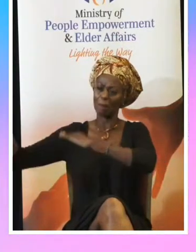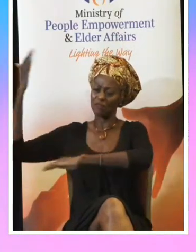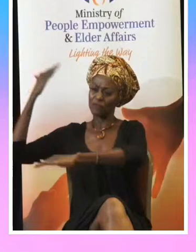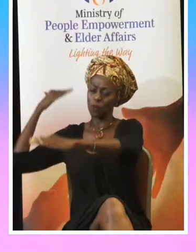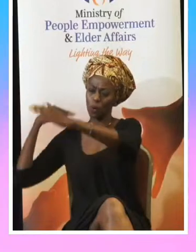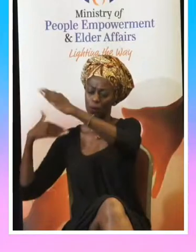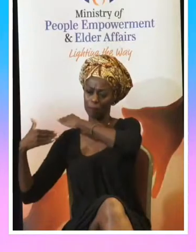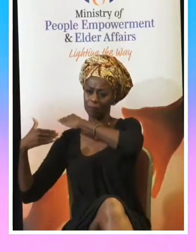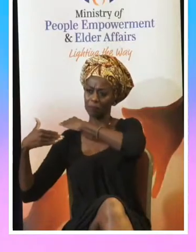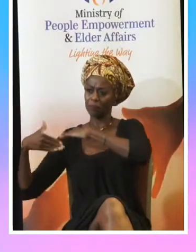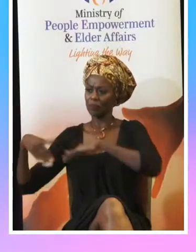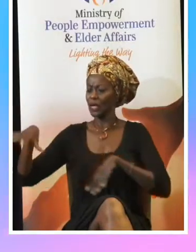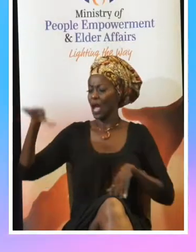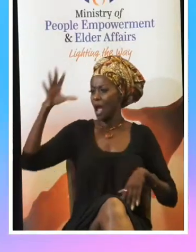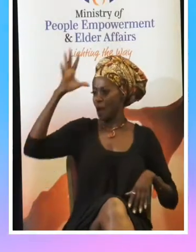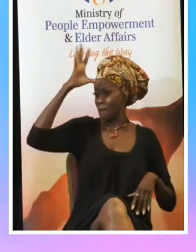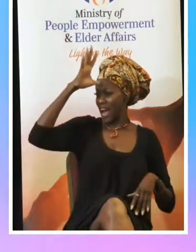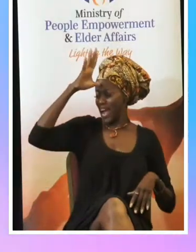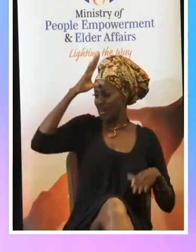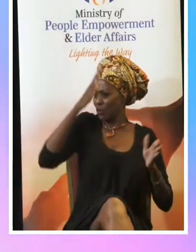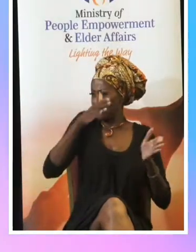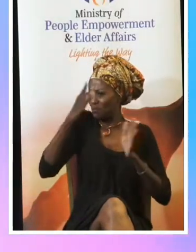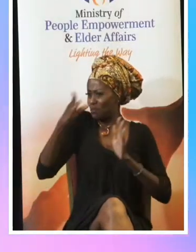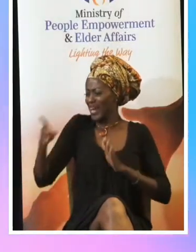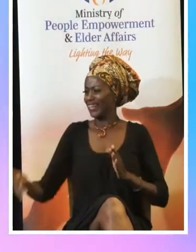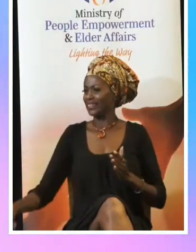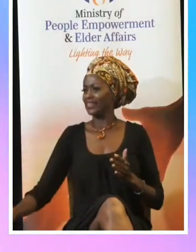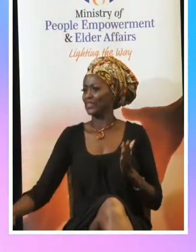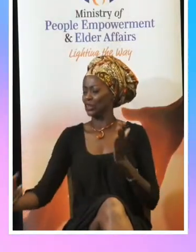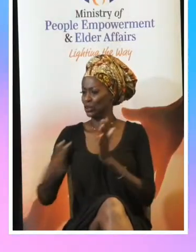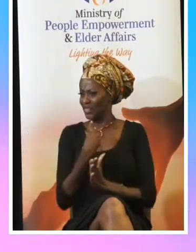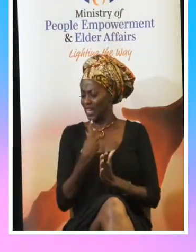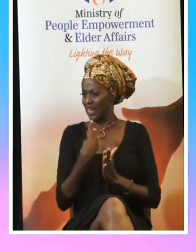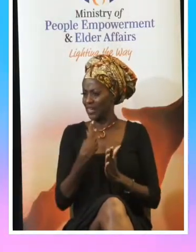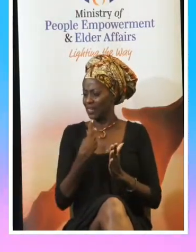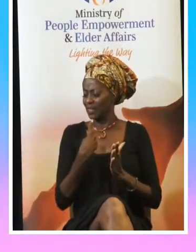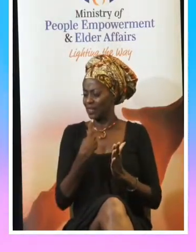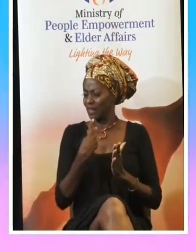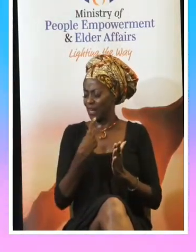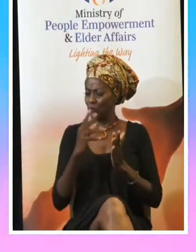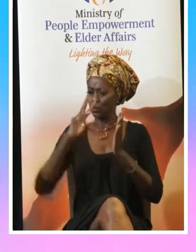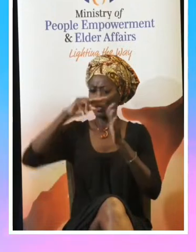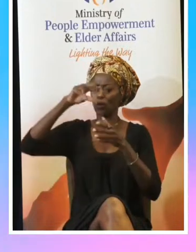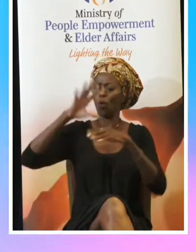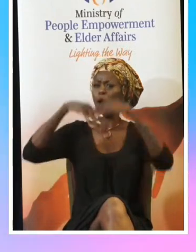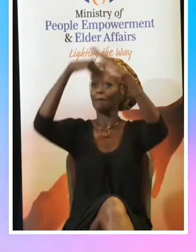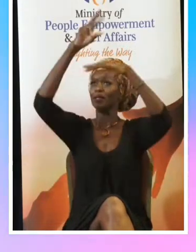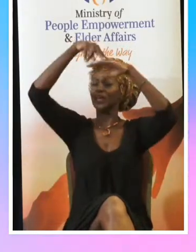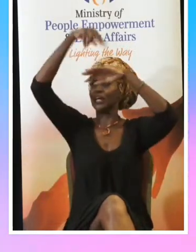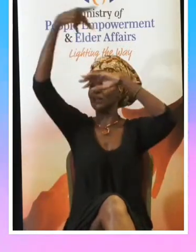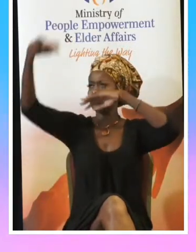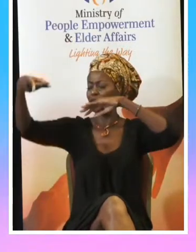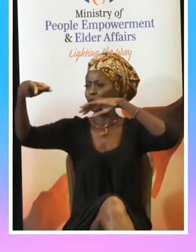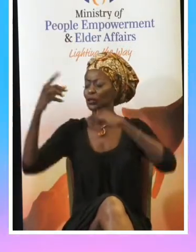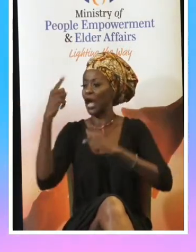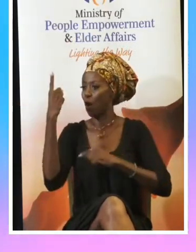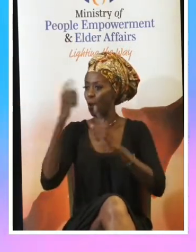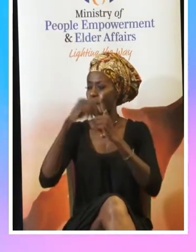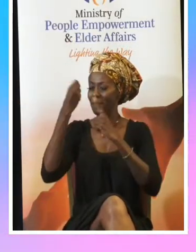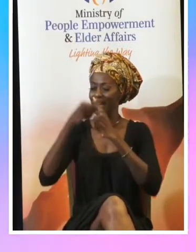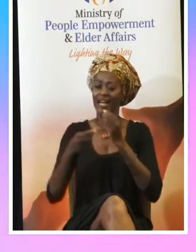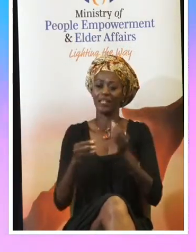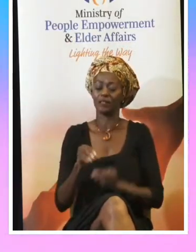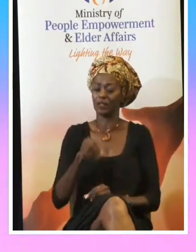to kill himself, and he got on a building, and he was about to throw himself off, and all he had left was a banana. It was his last banana. And he ate this banana, he threw the skin